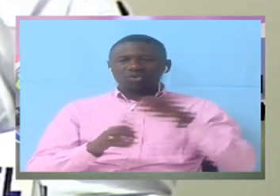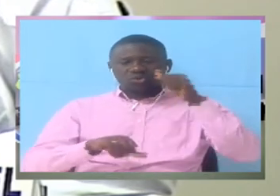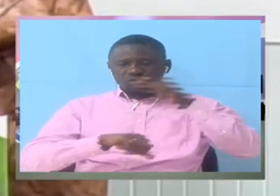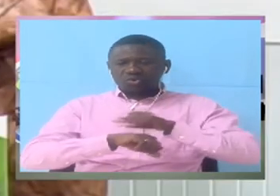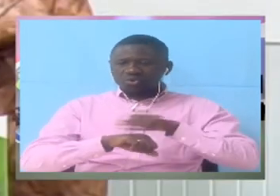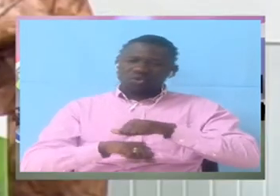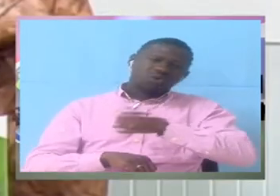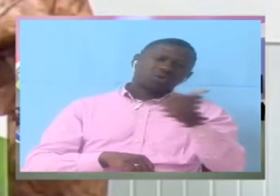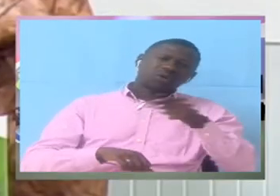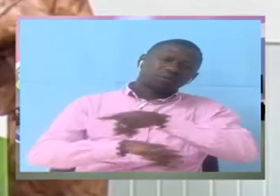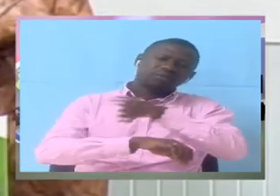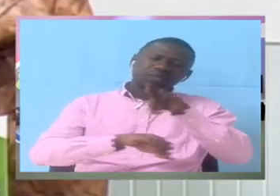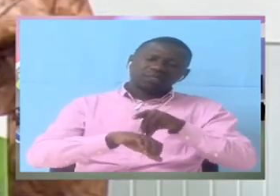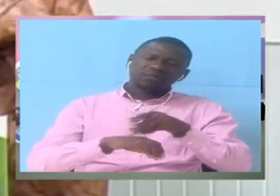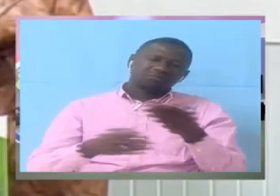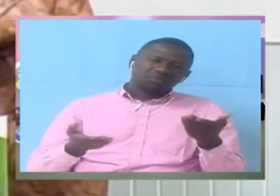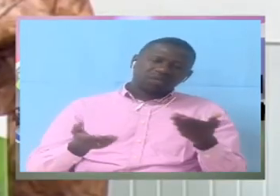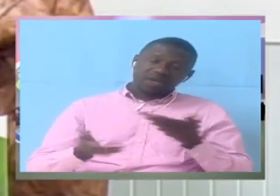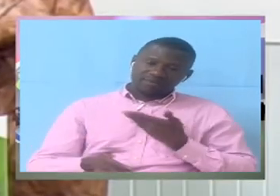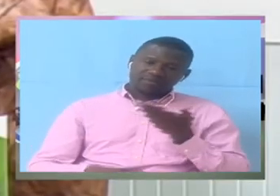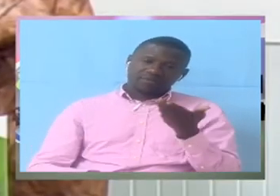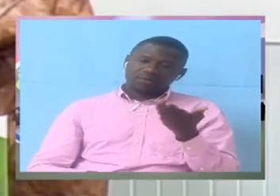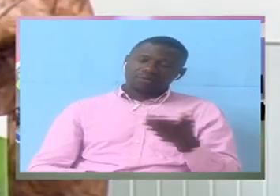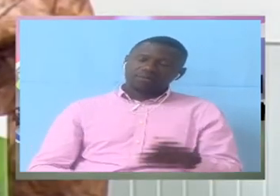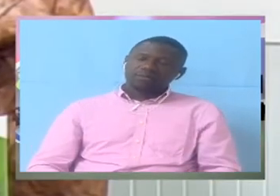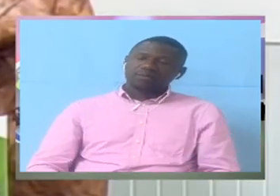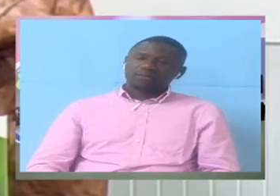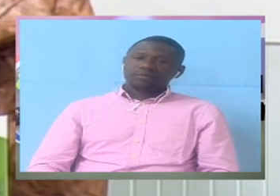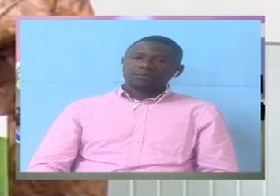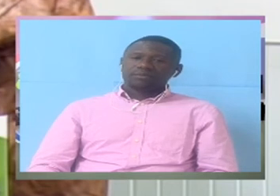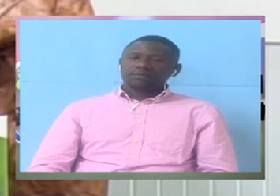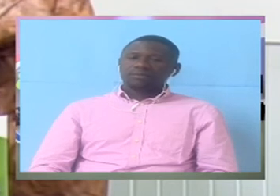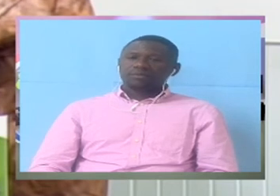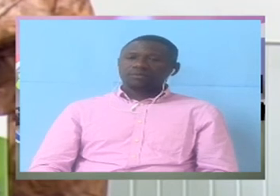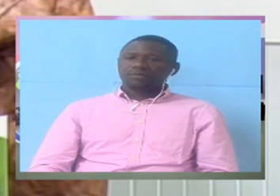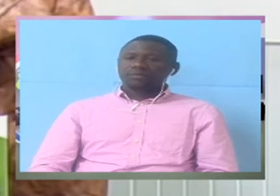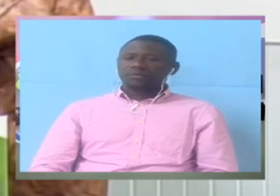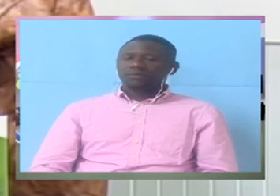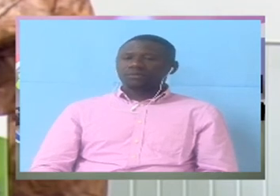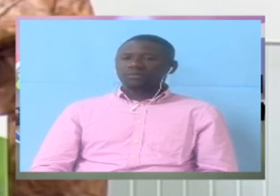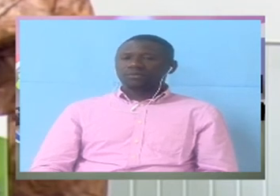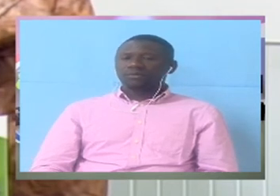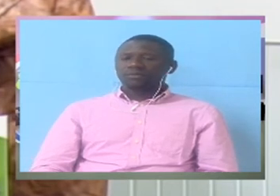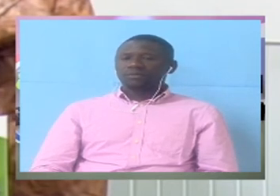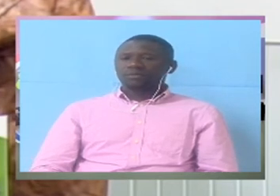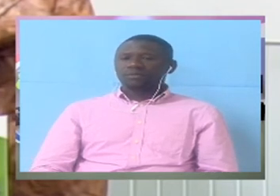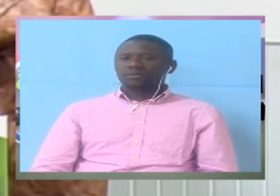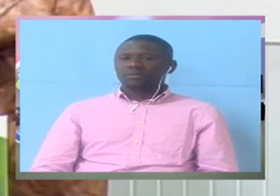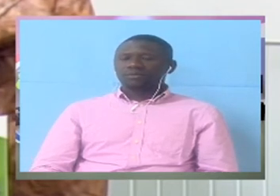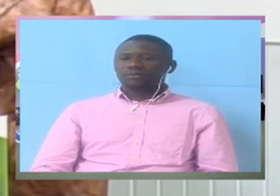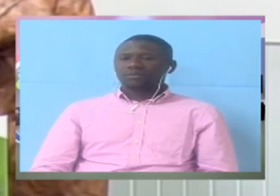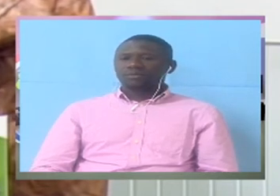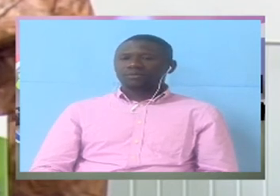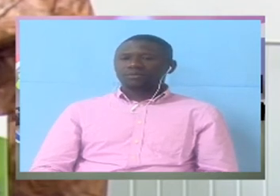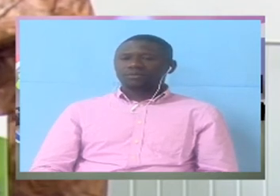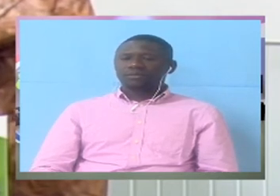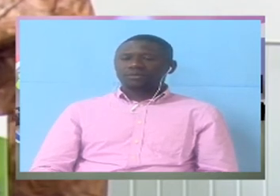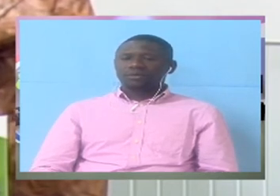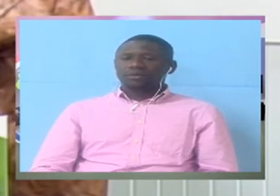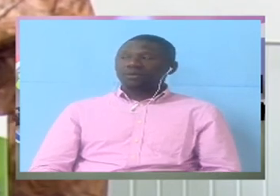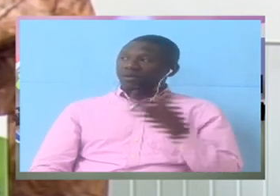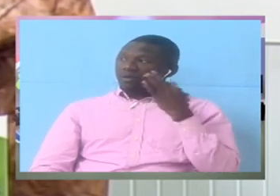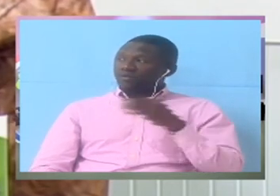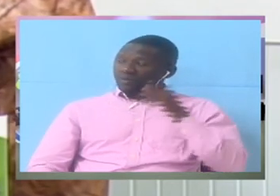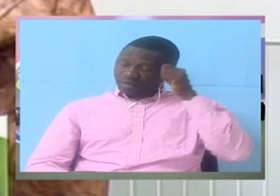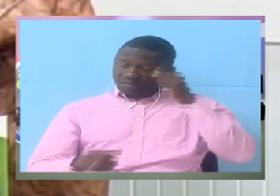lipa NIA damal to la do to fanan fo ya lipa nungele ma. Ya ko boni ni do man nga mur e ma NIA je manje je mam bam fulo.